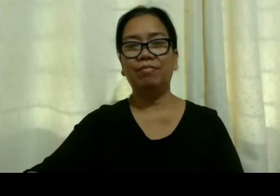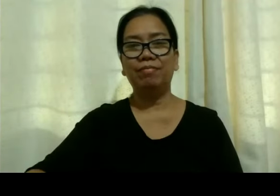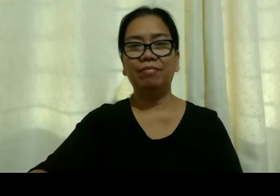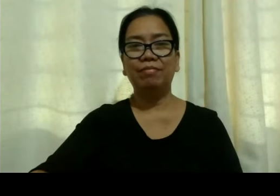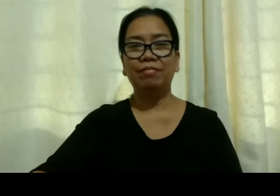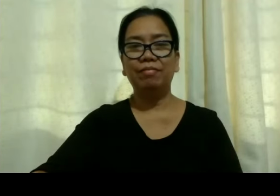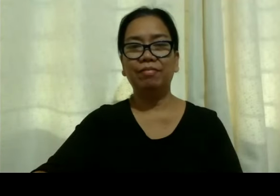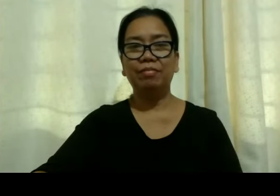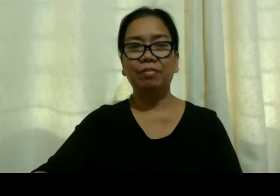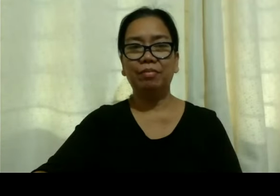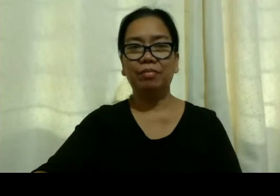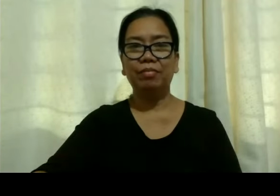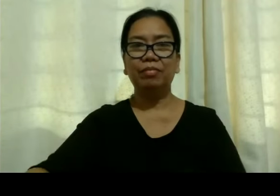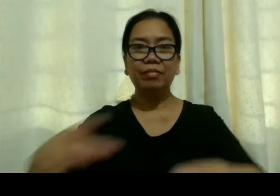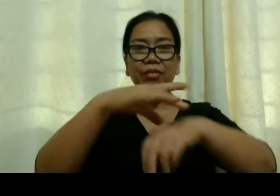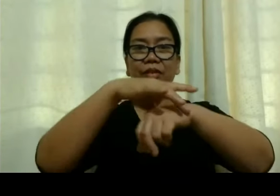poles.